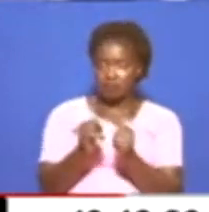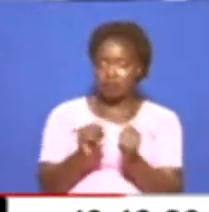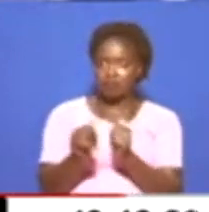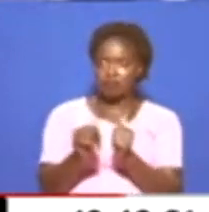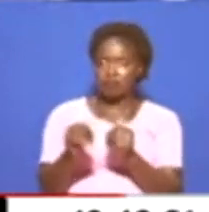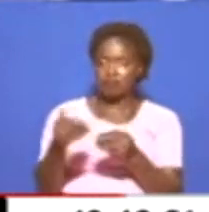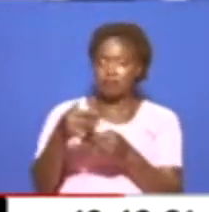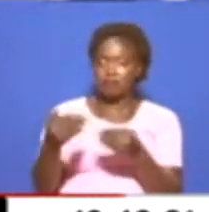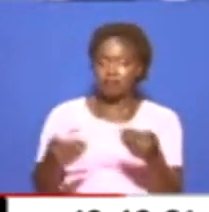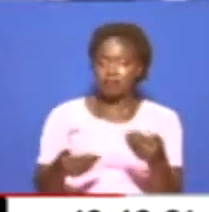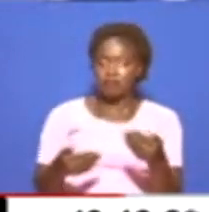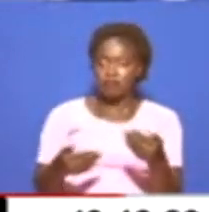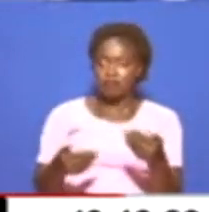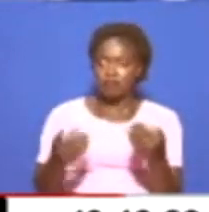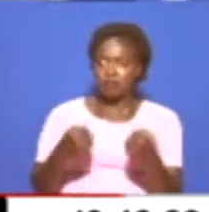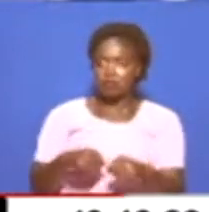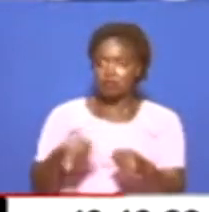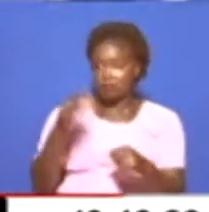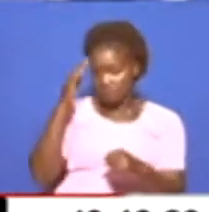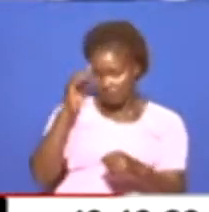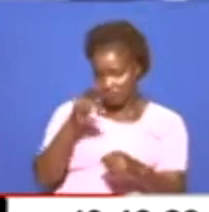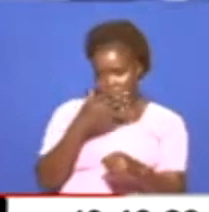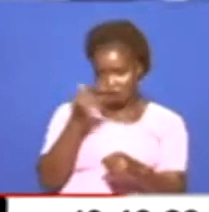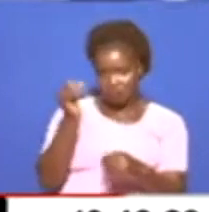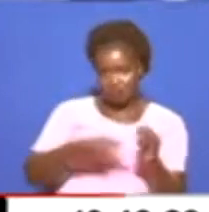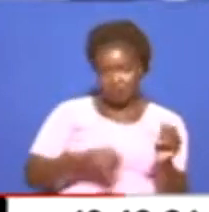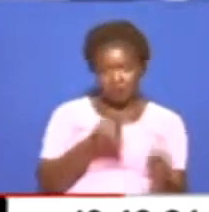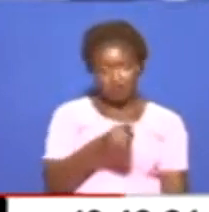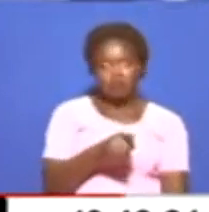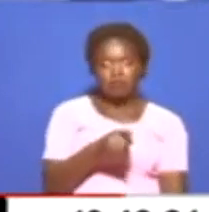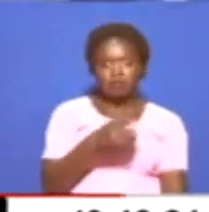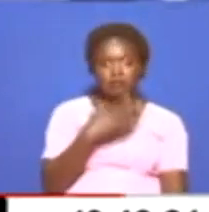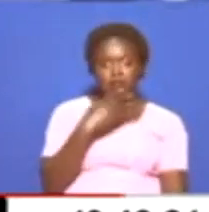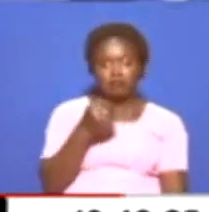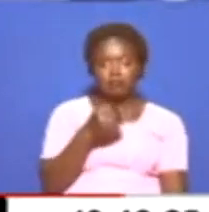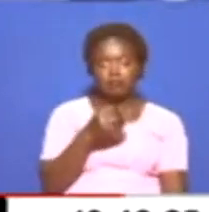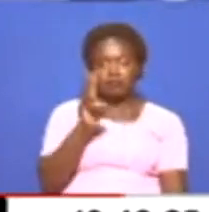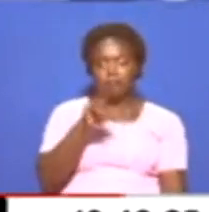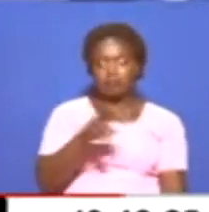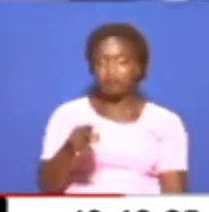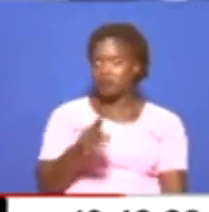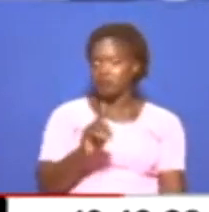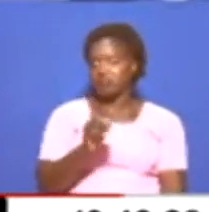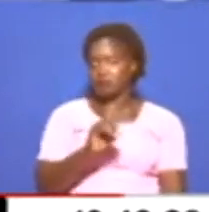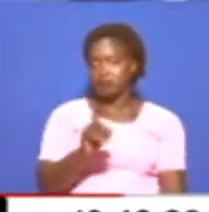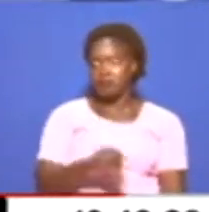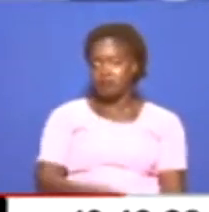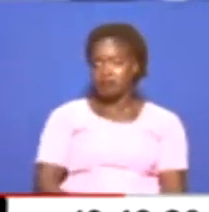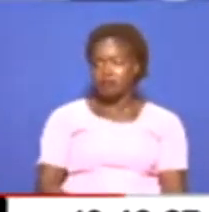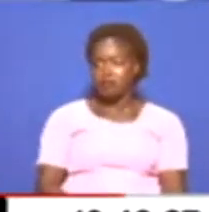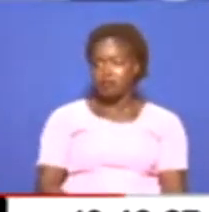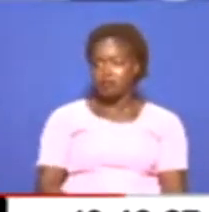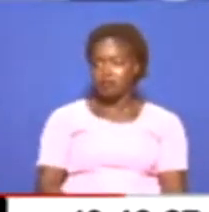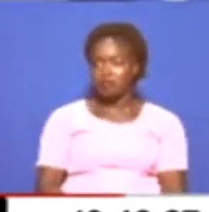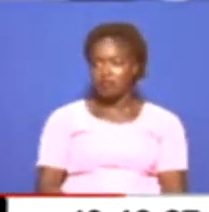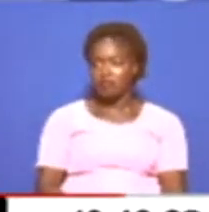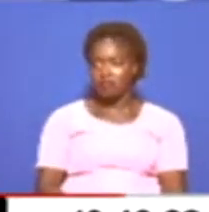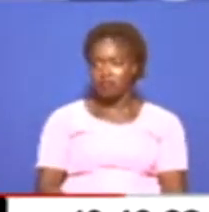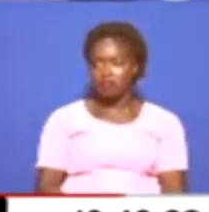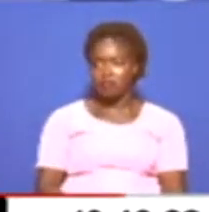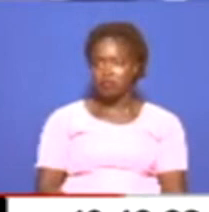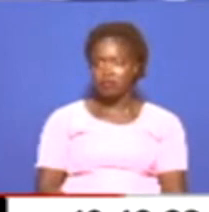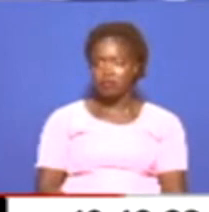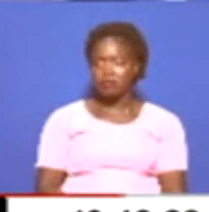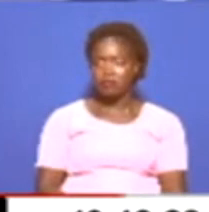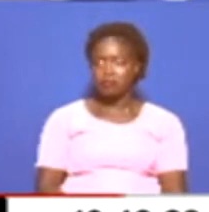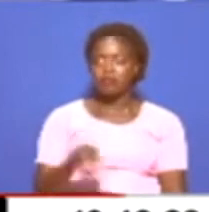ticket, I am able to know this is better than this. So we should not discriminate on that basis. Going back to my brother,